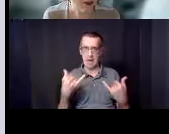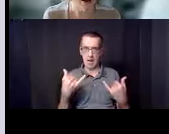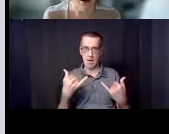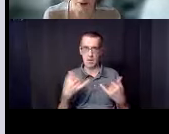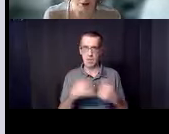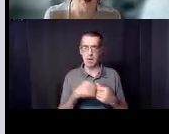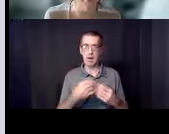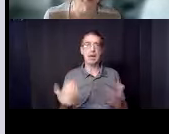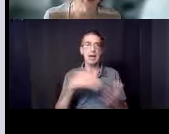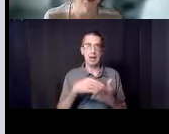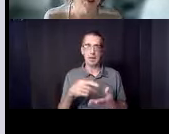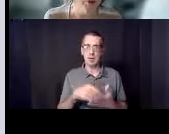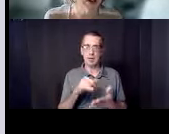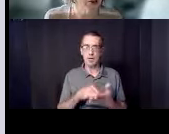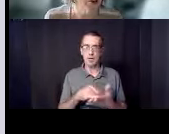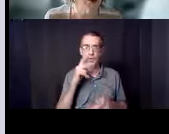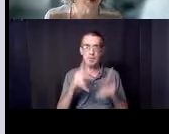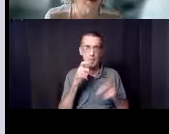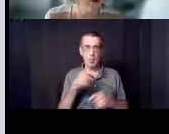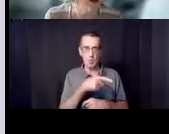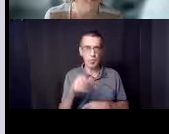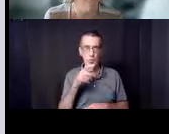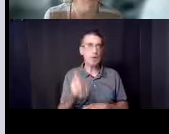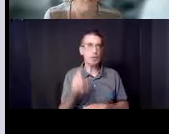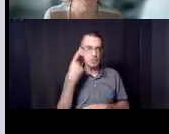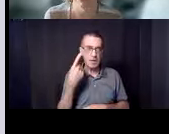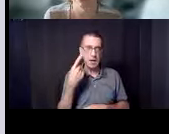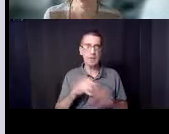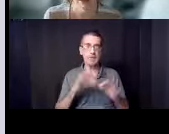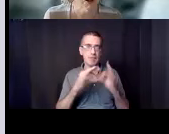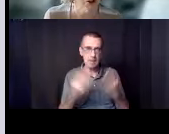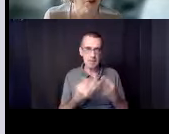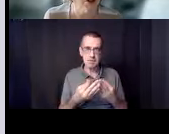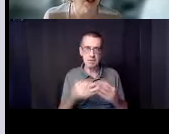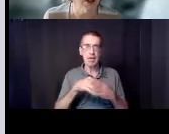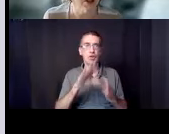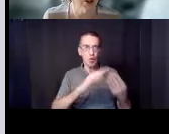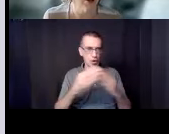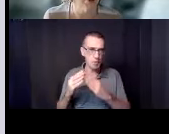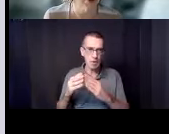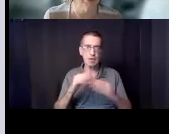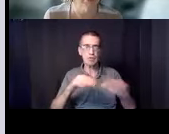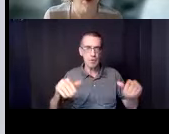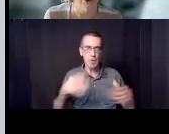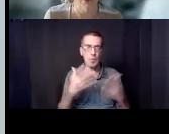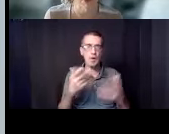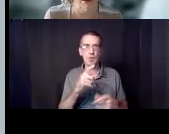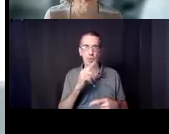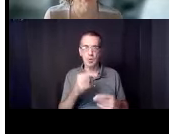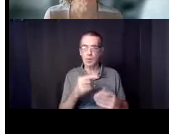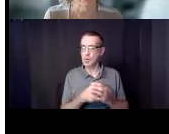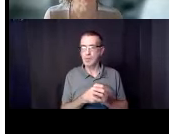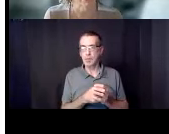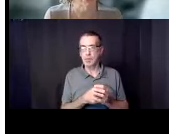And again, underscores the need for people like you who understand families in your communities and children and what they're living with to